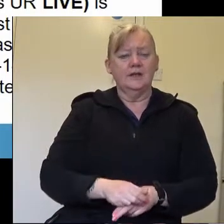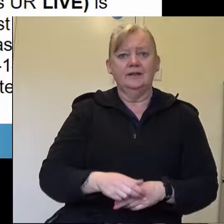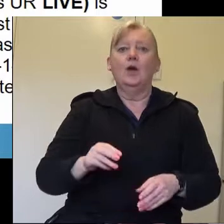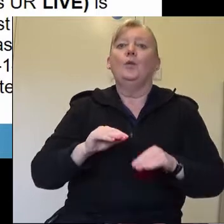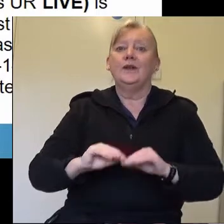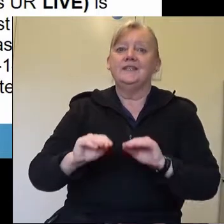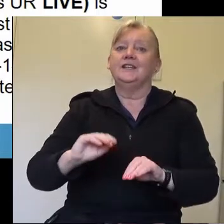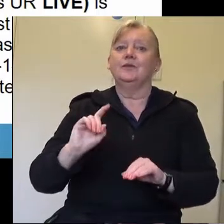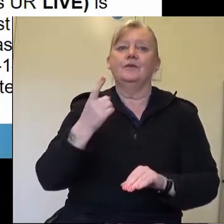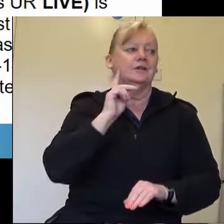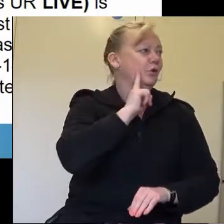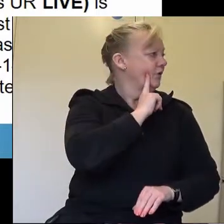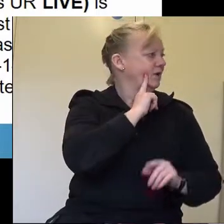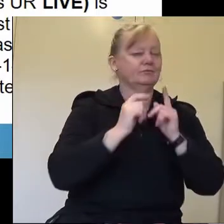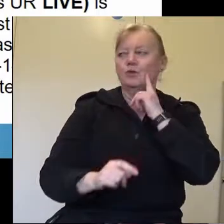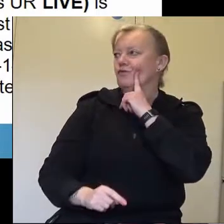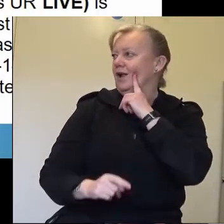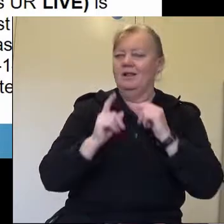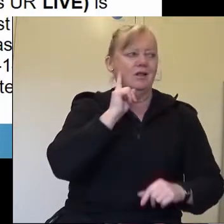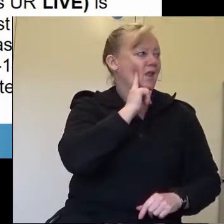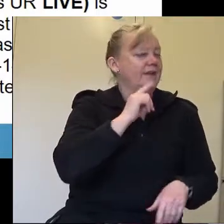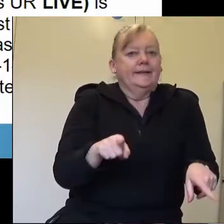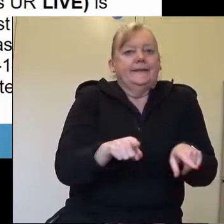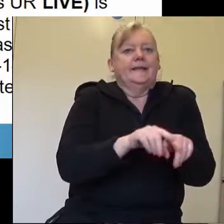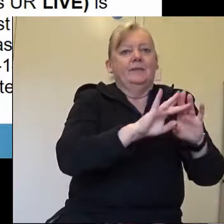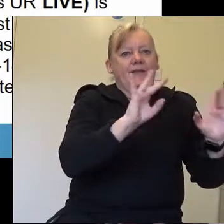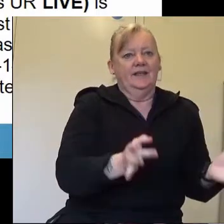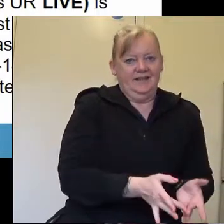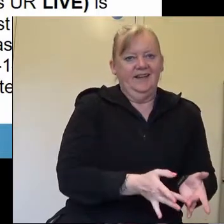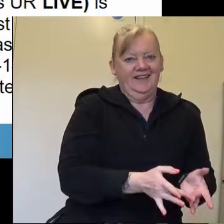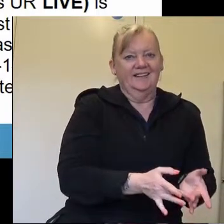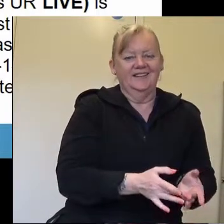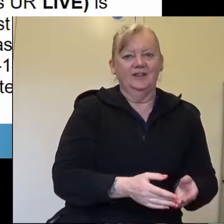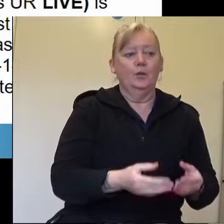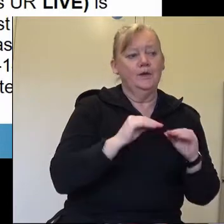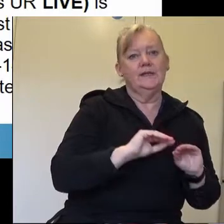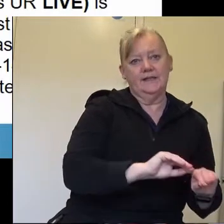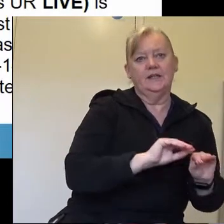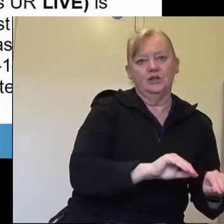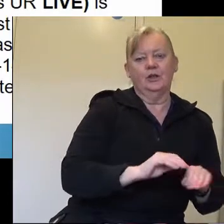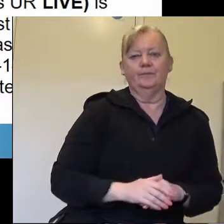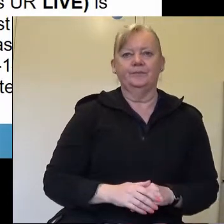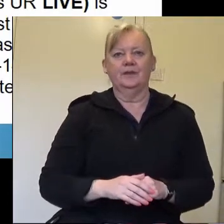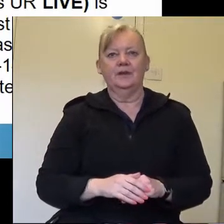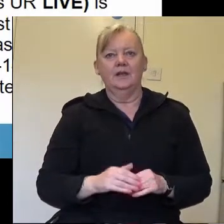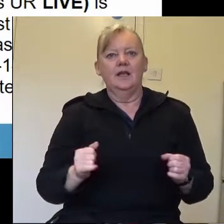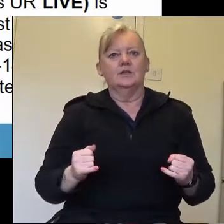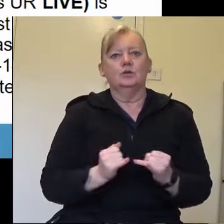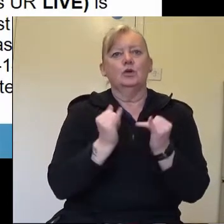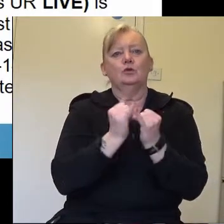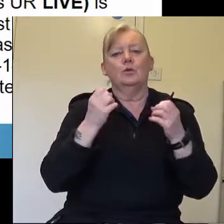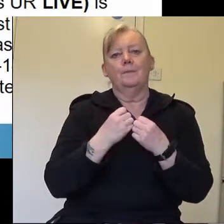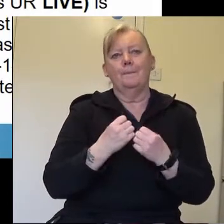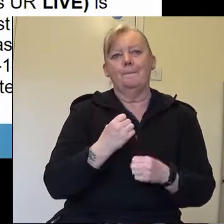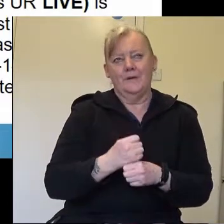and cross the road before you teach them how to do that? It's the same with the internet. So some of the social media